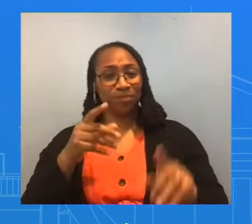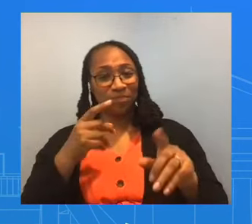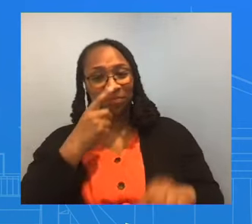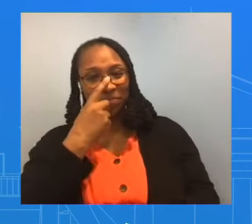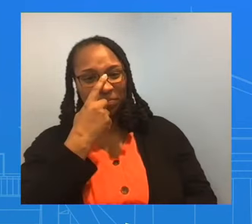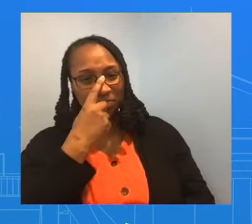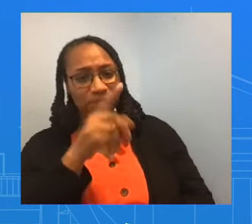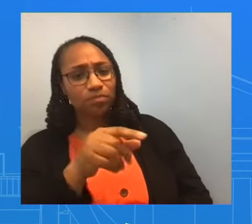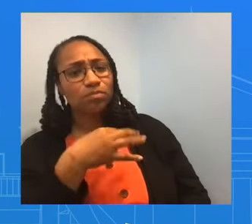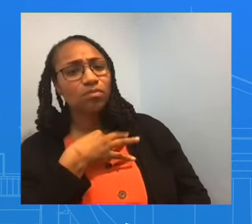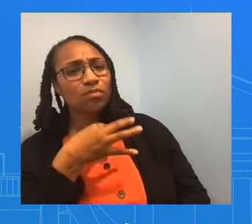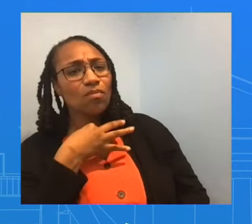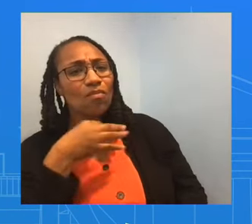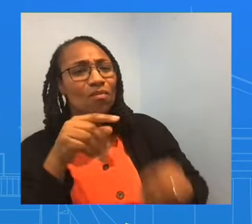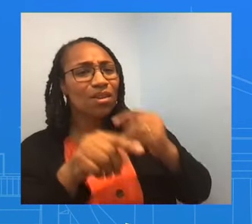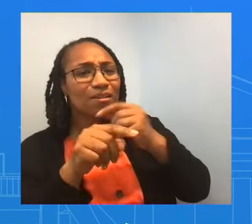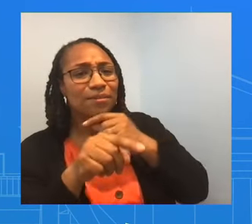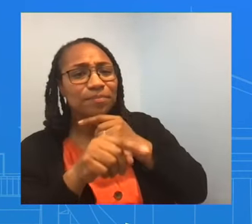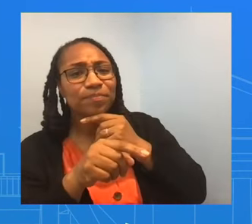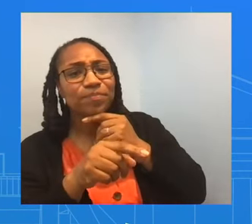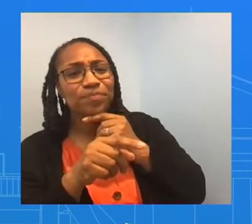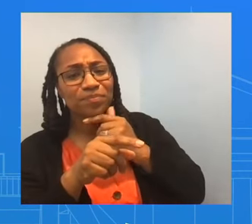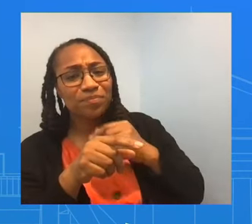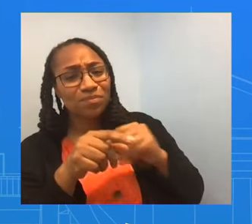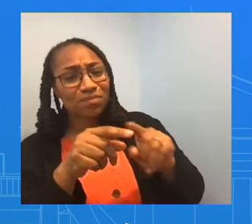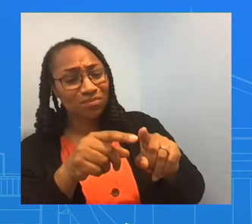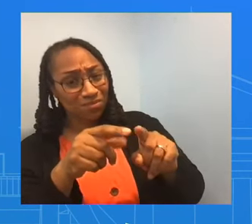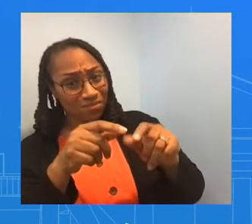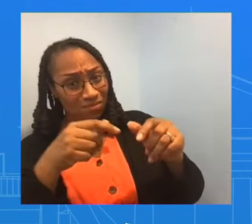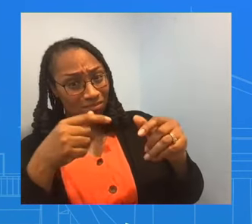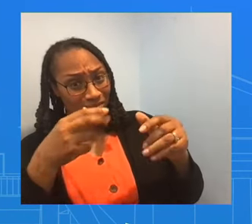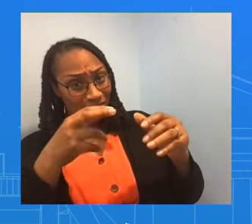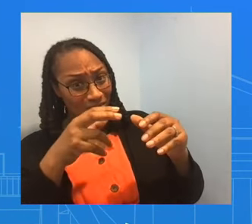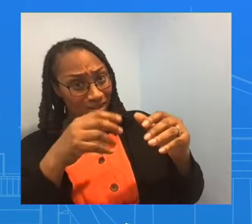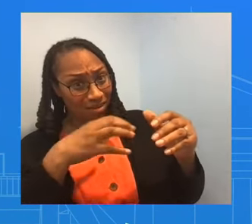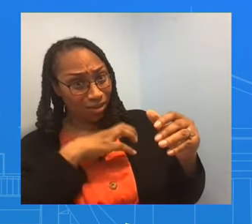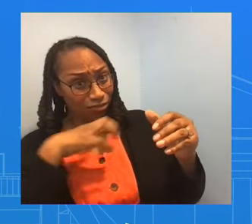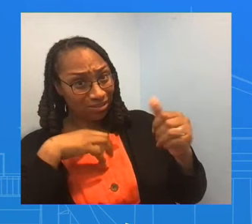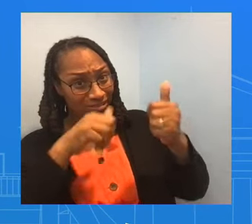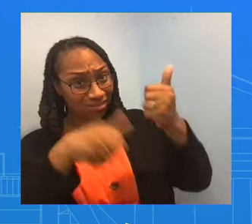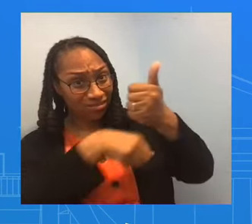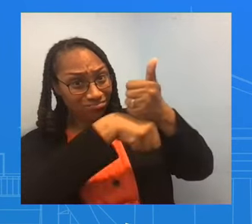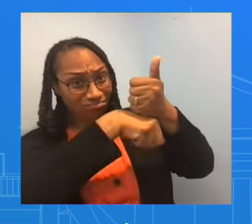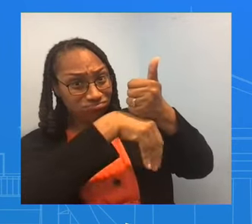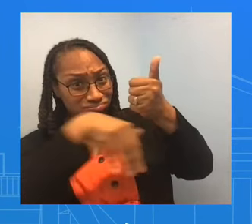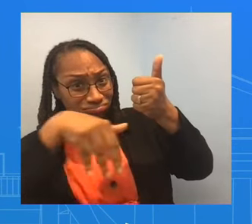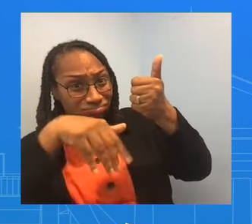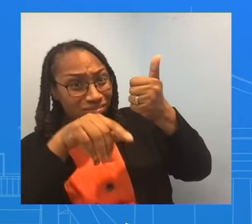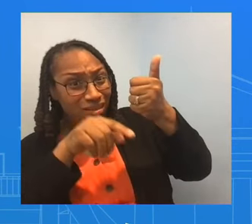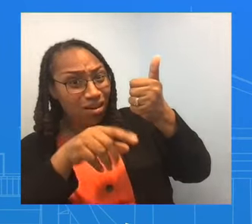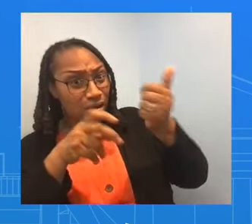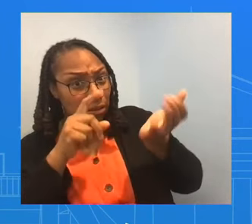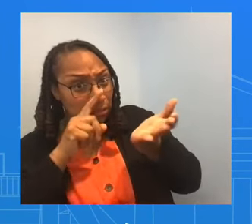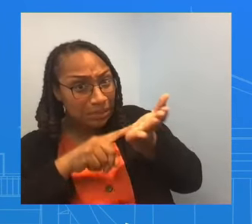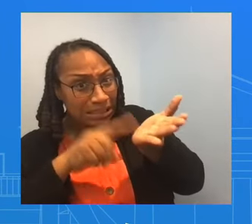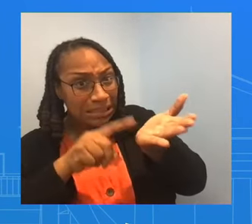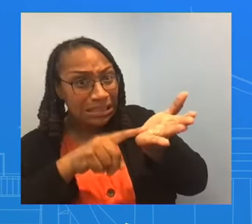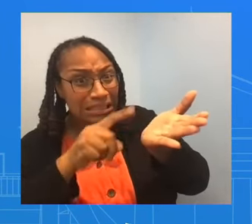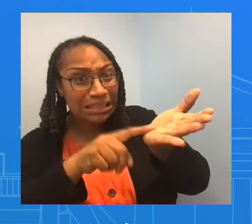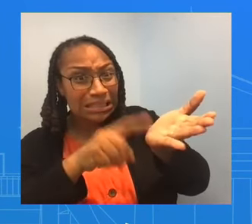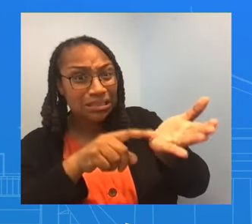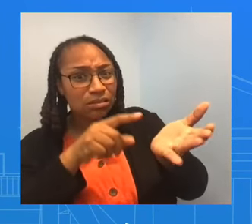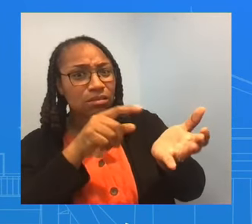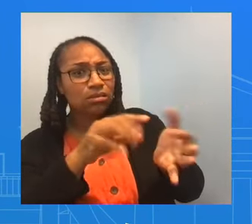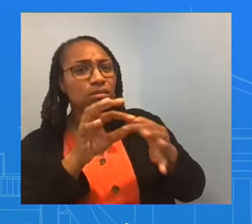has opened an investigation into the proposed PGA Tour and LIV Golf merger. At this point, does the White House have any comment on that? Do you support